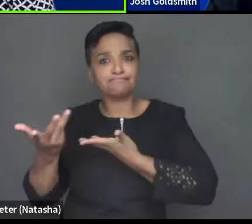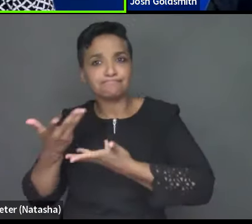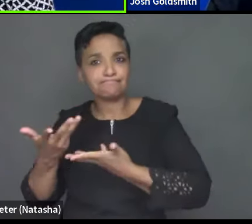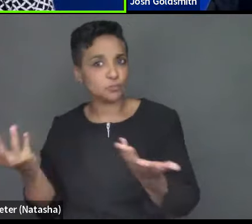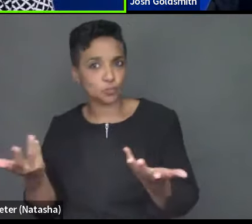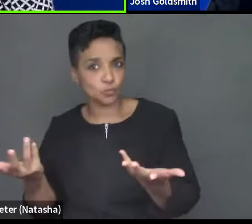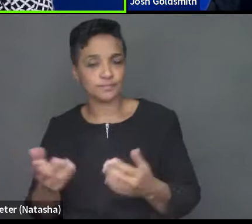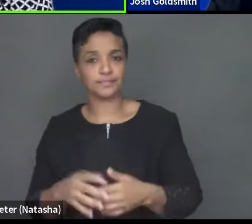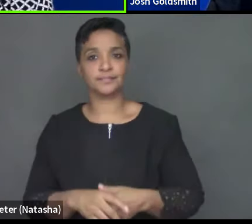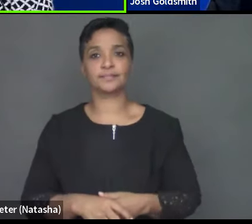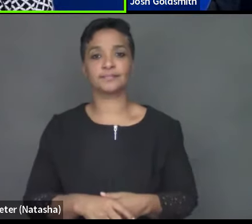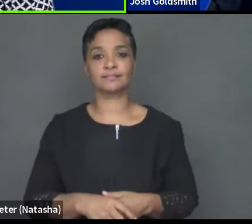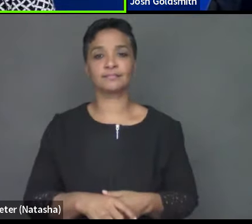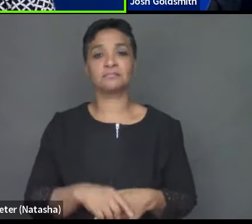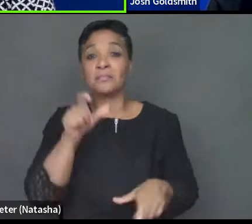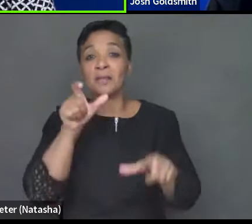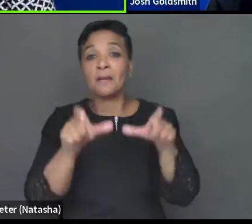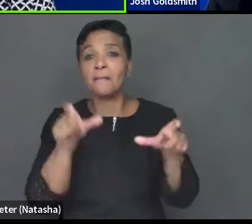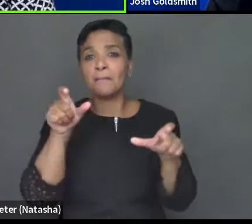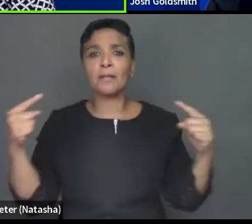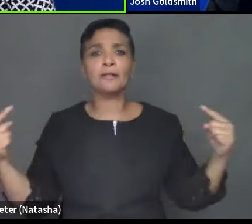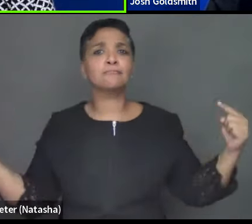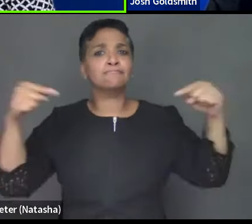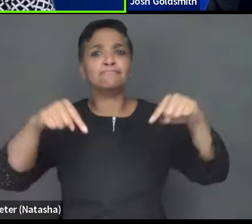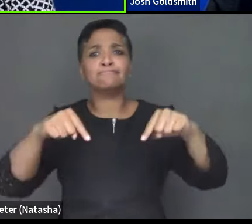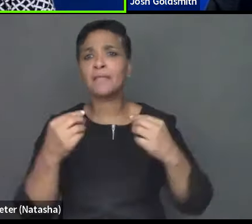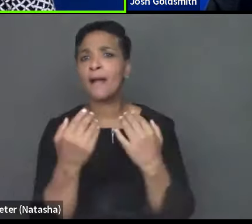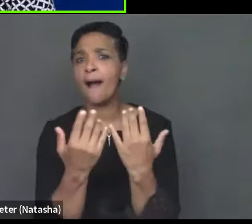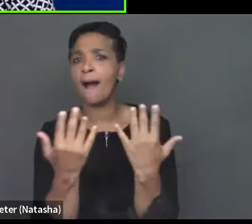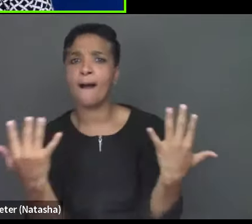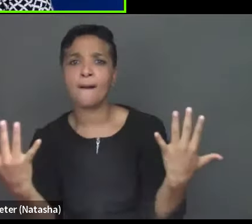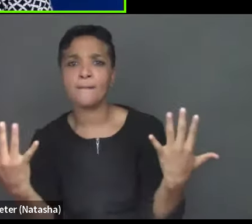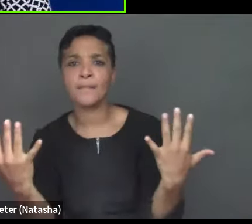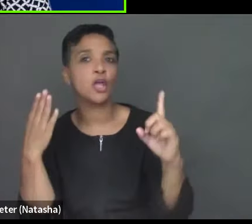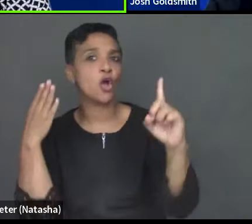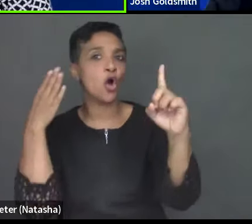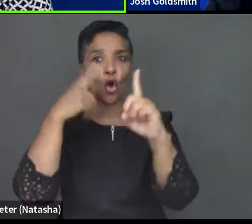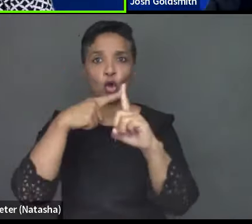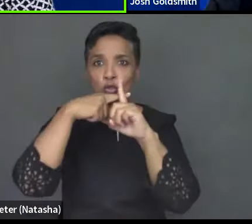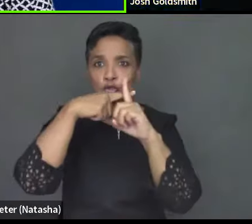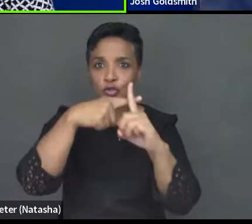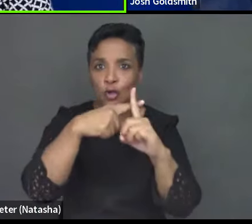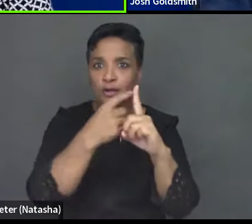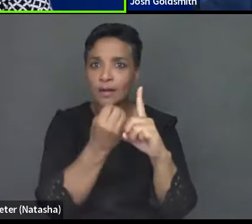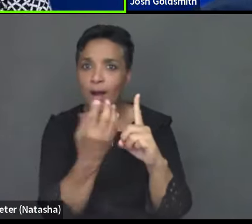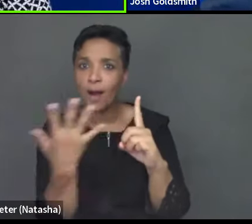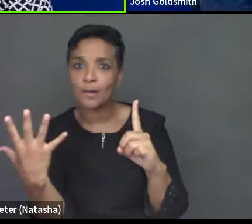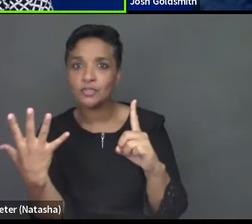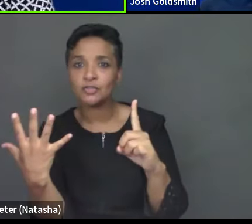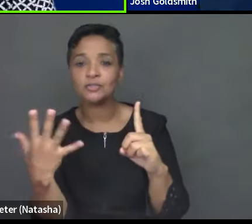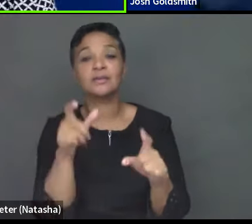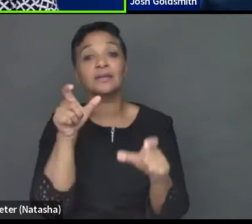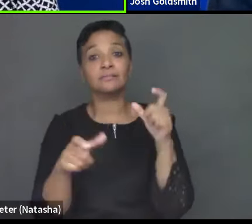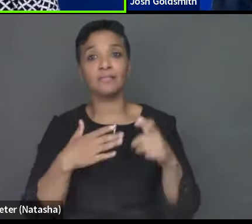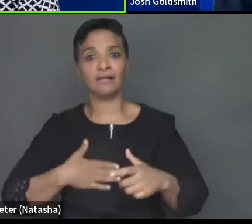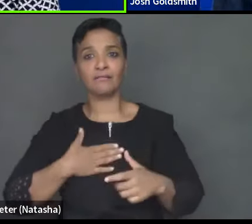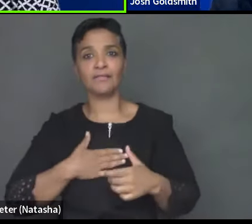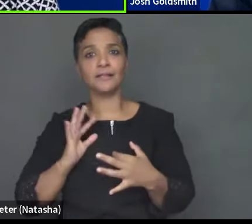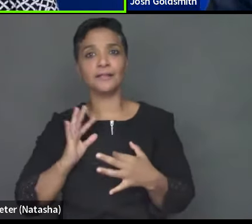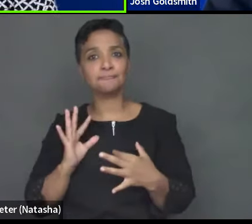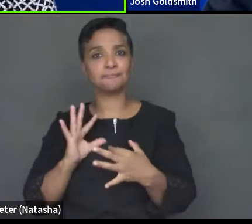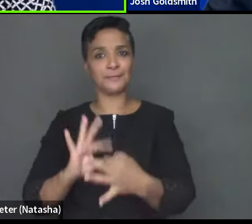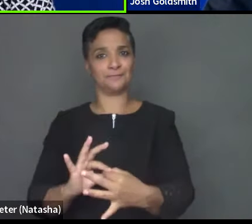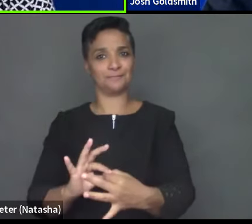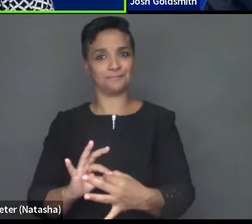many people do we want to see at the summit? What is our goal? And our goal is for people to feel connected, for people to feel like